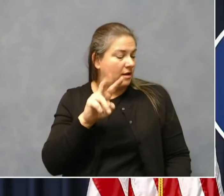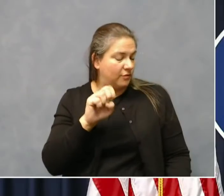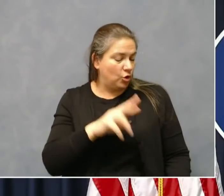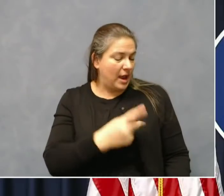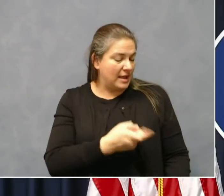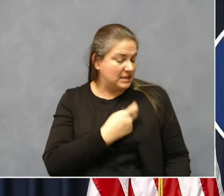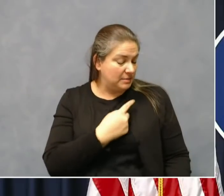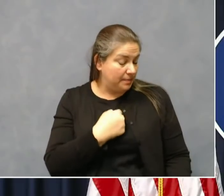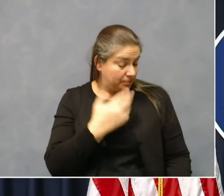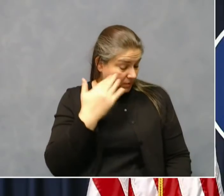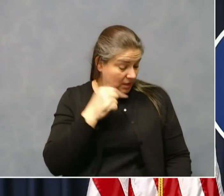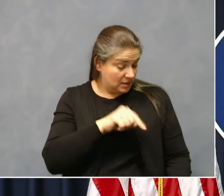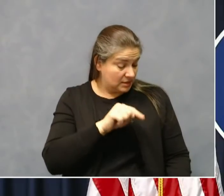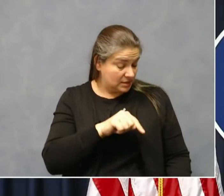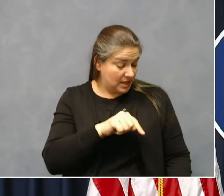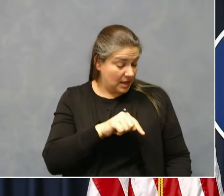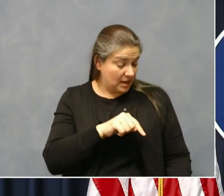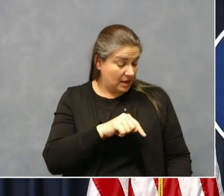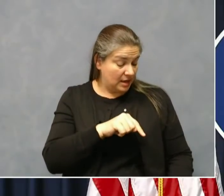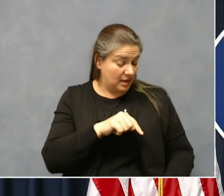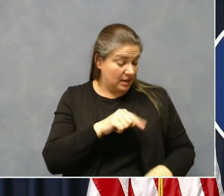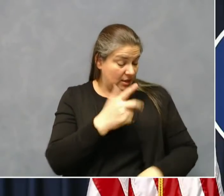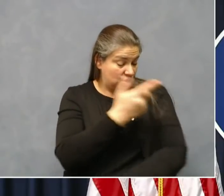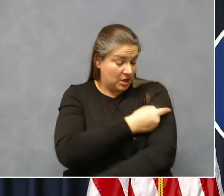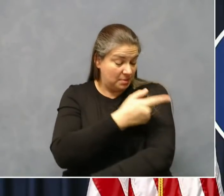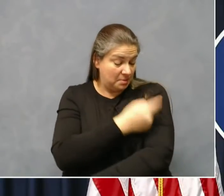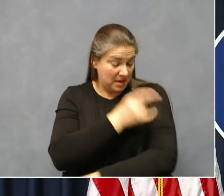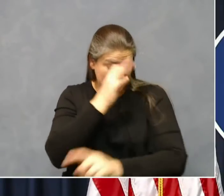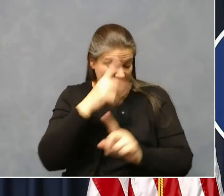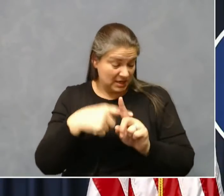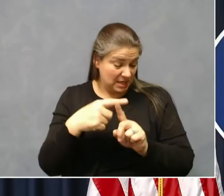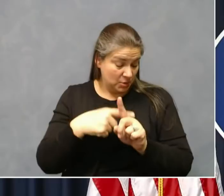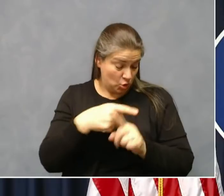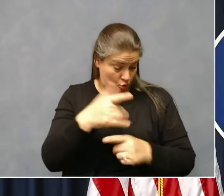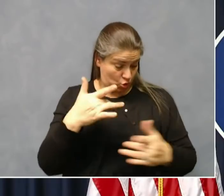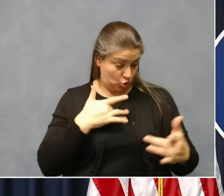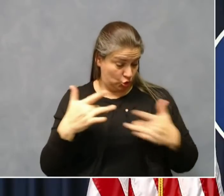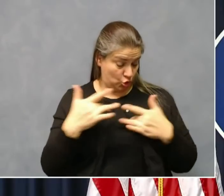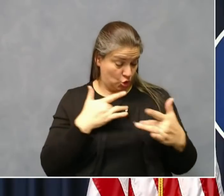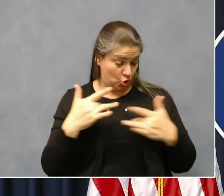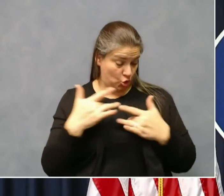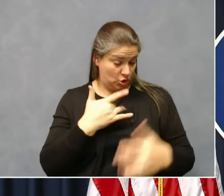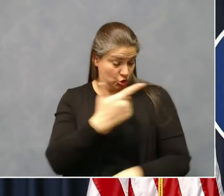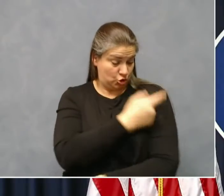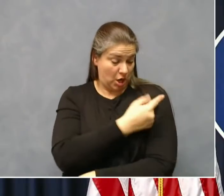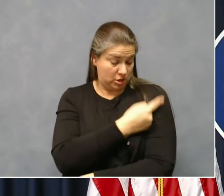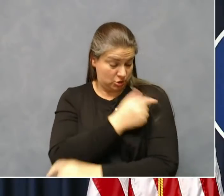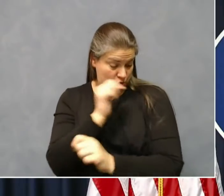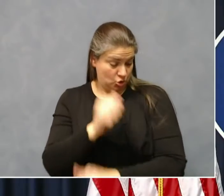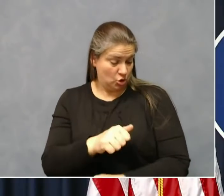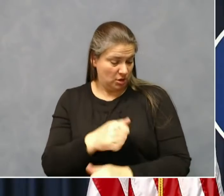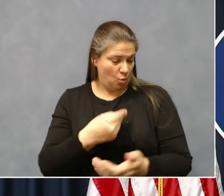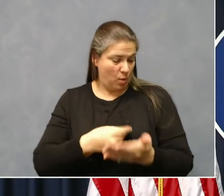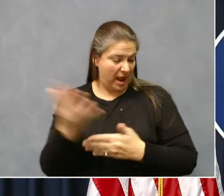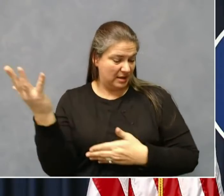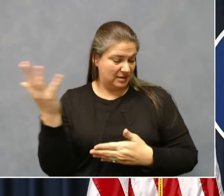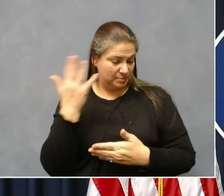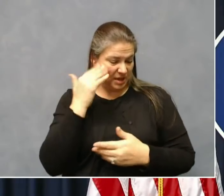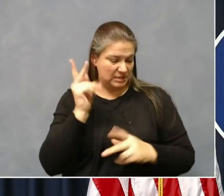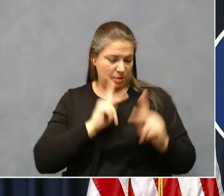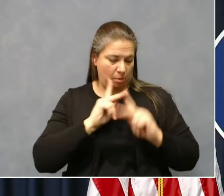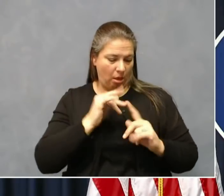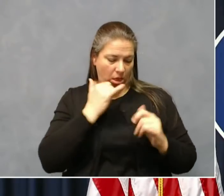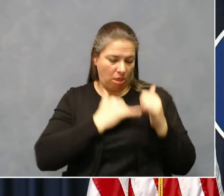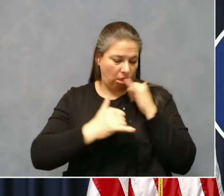with temperature, are we concerned some of the limited doses could go to waste due to human error? Not